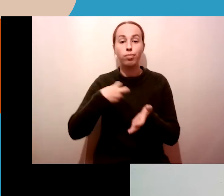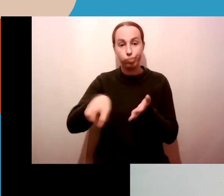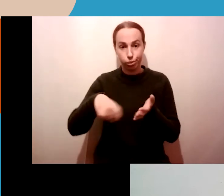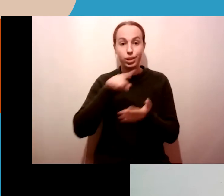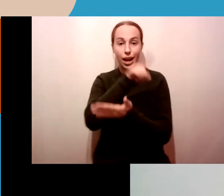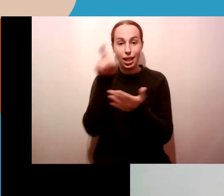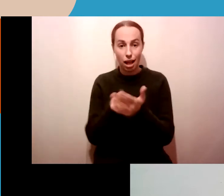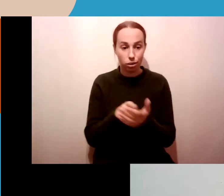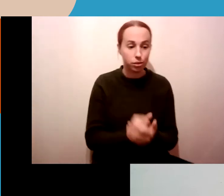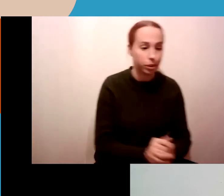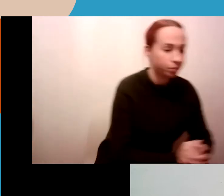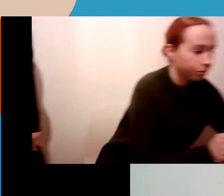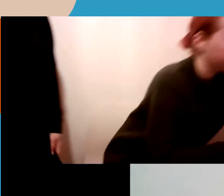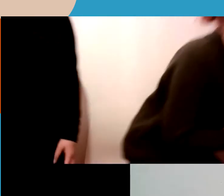questions.